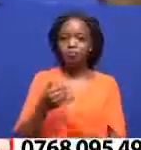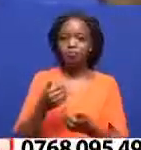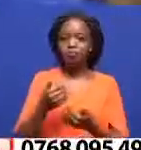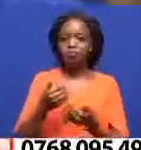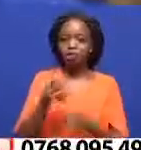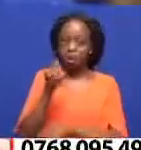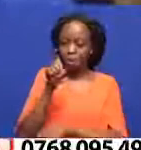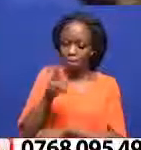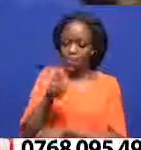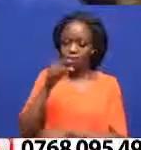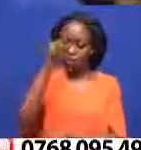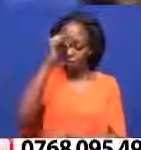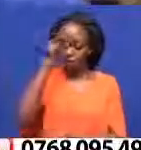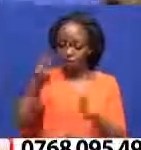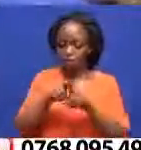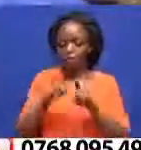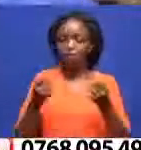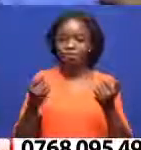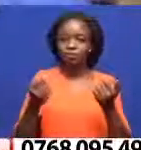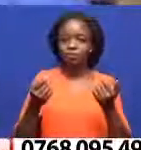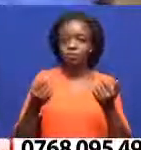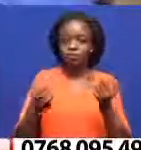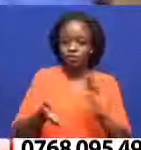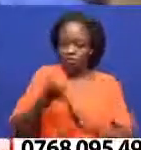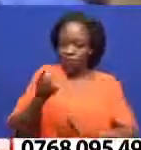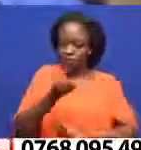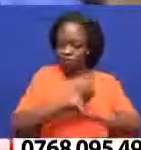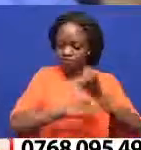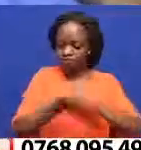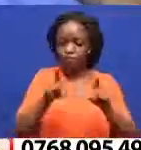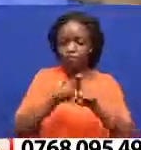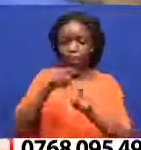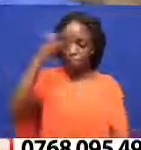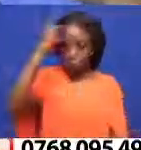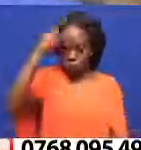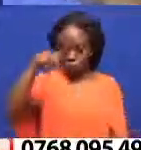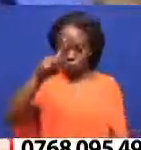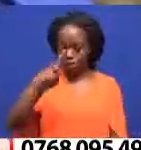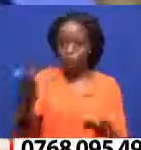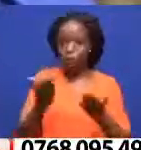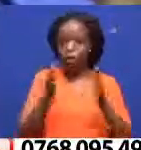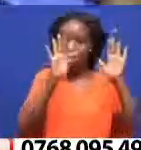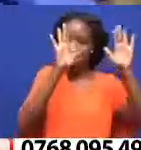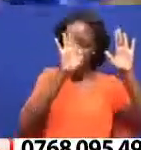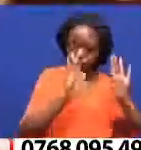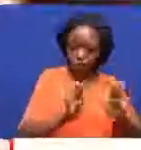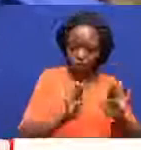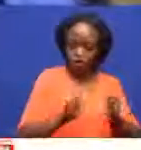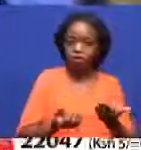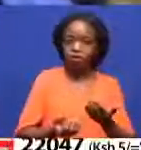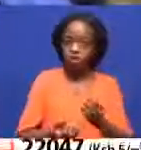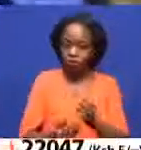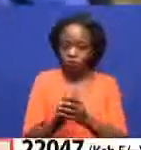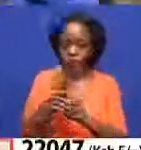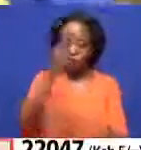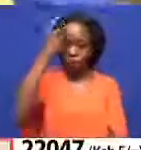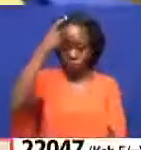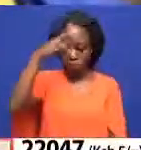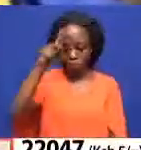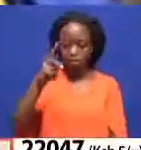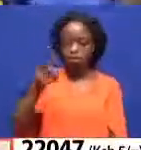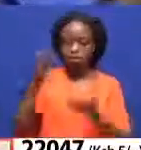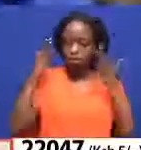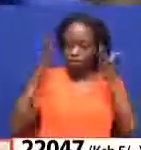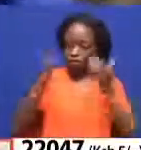to be as government also flexible in our thinking and policy. And where it is necessary to amend policy, let us amend to suit